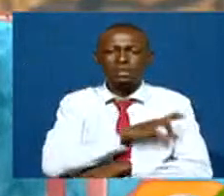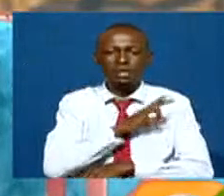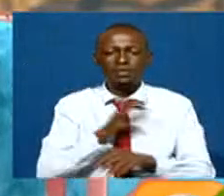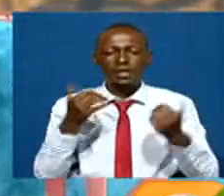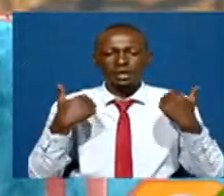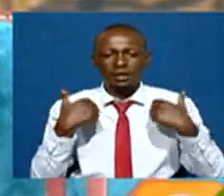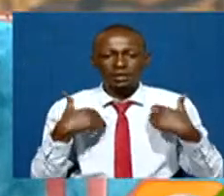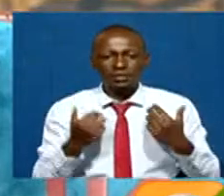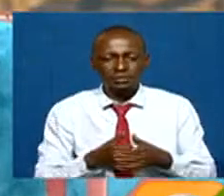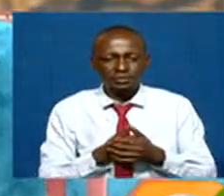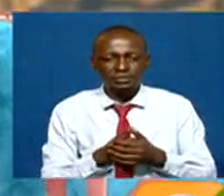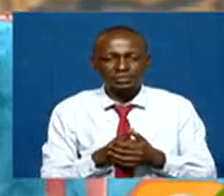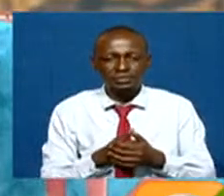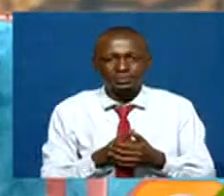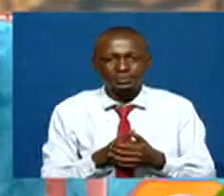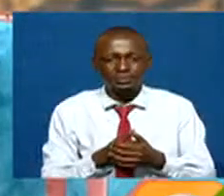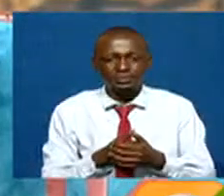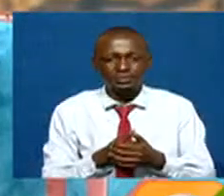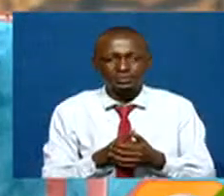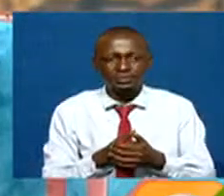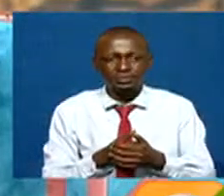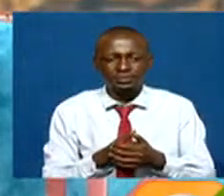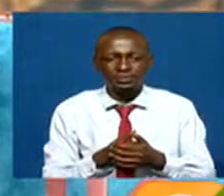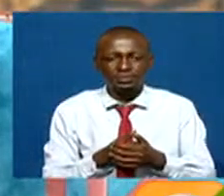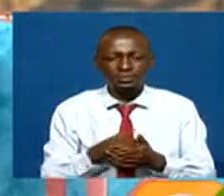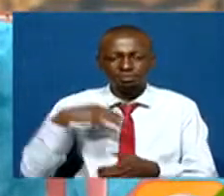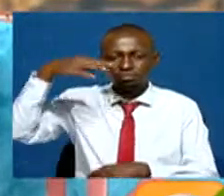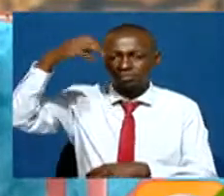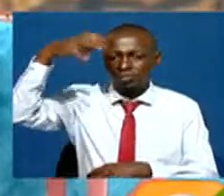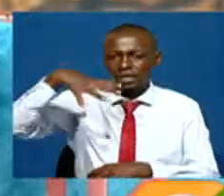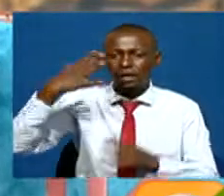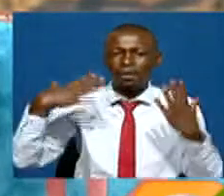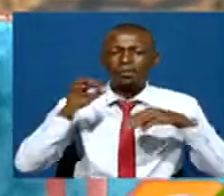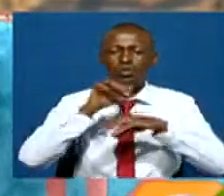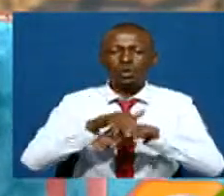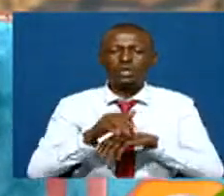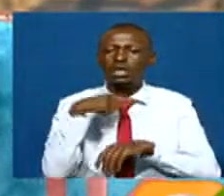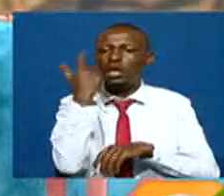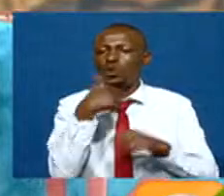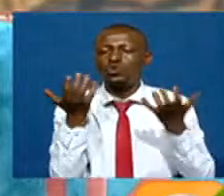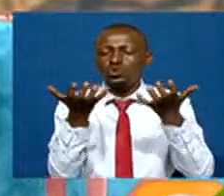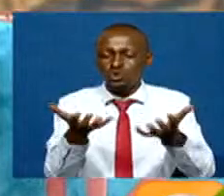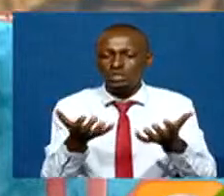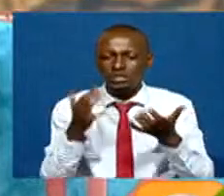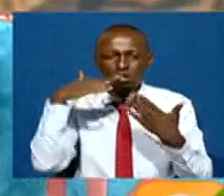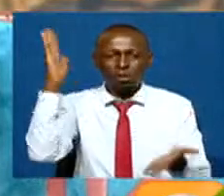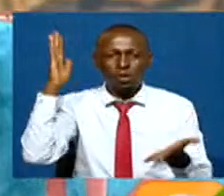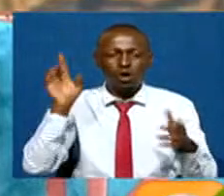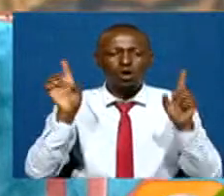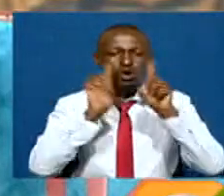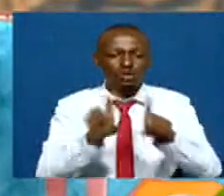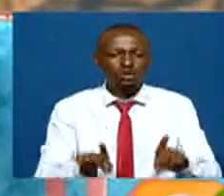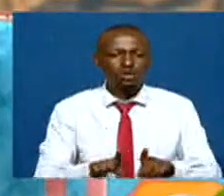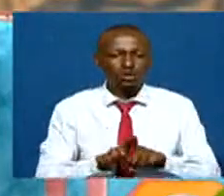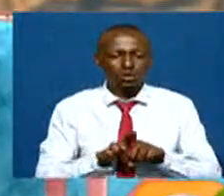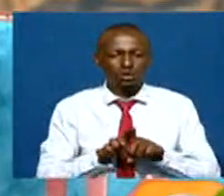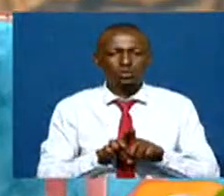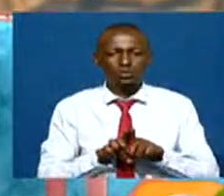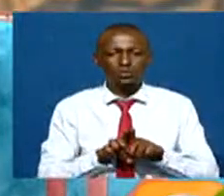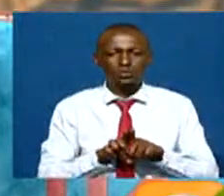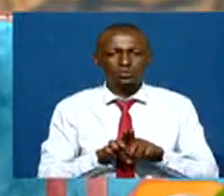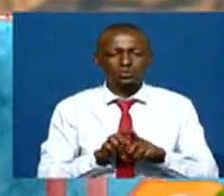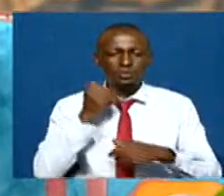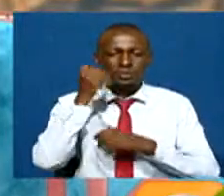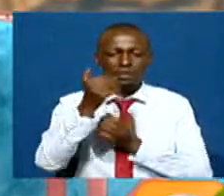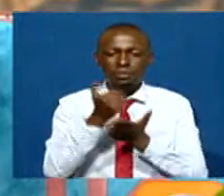slows down the reach of electricity to people who are so needy and whose lives could be impacted much earlier when such programs